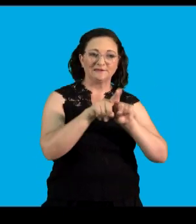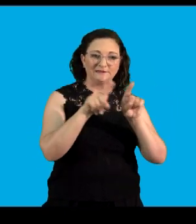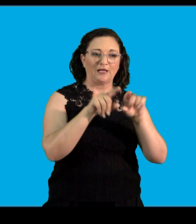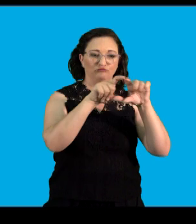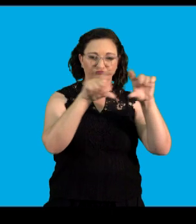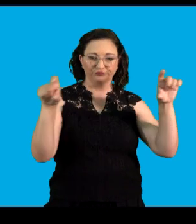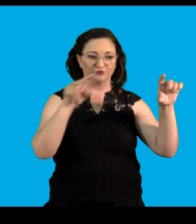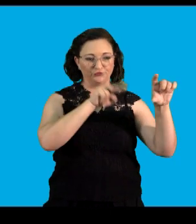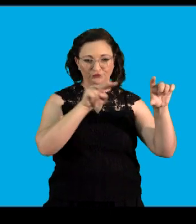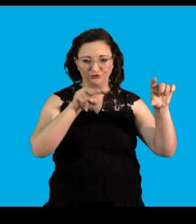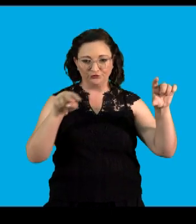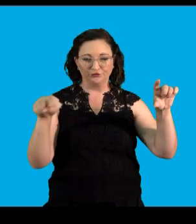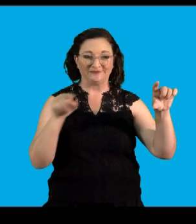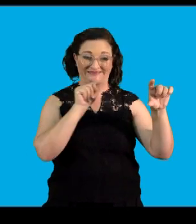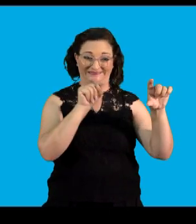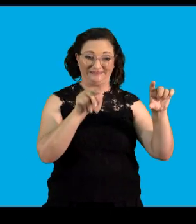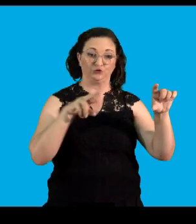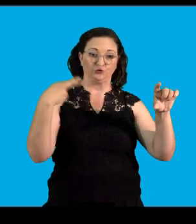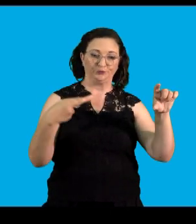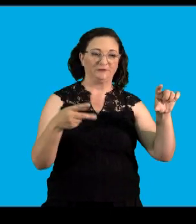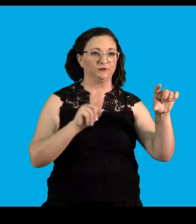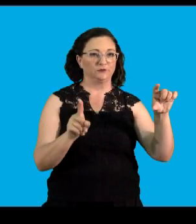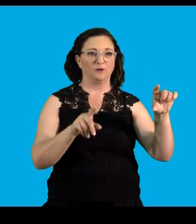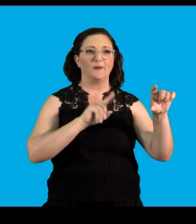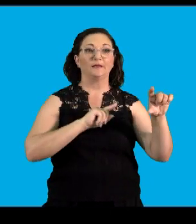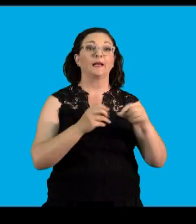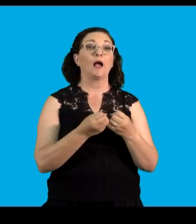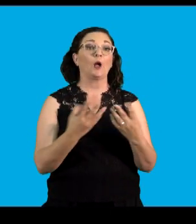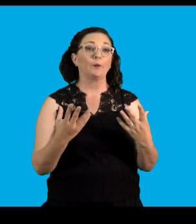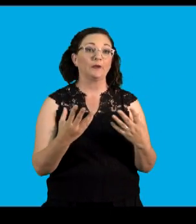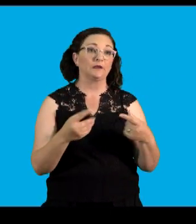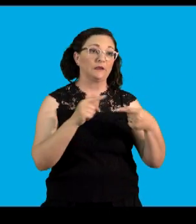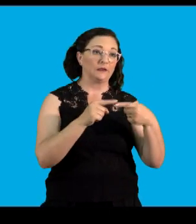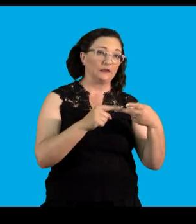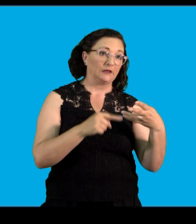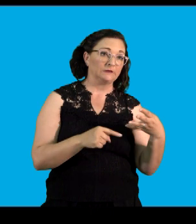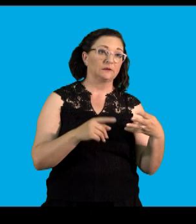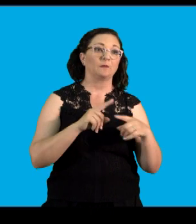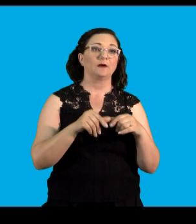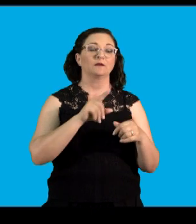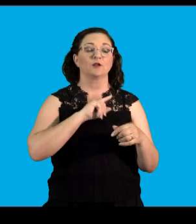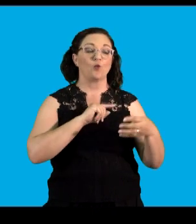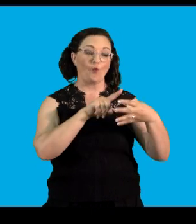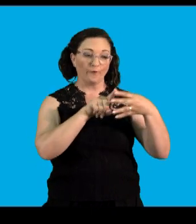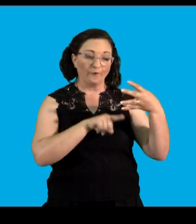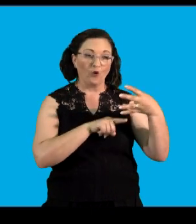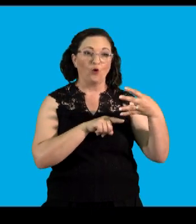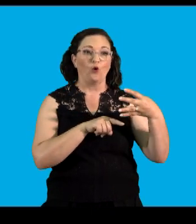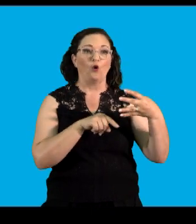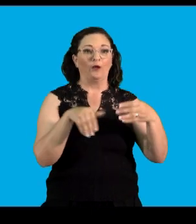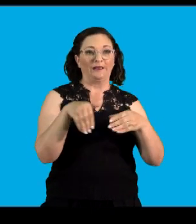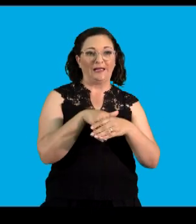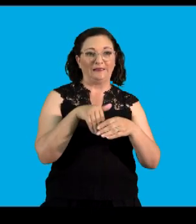an essay on the following aspects. How many aspects? Remember, you should expect 4 aspects.